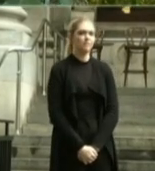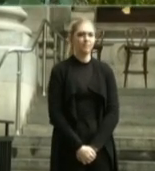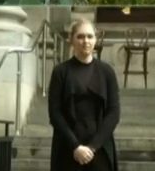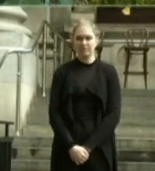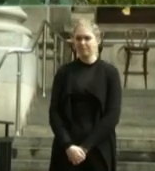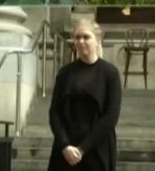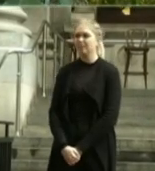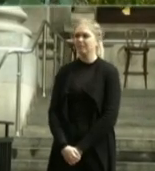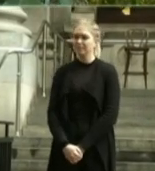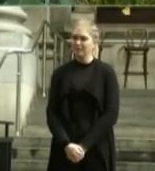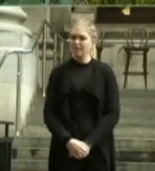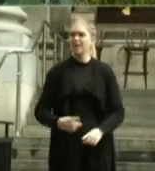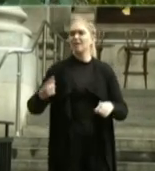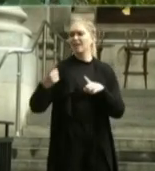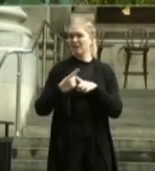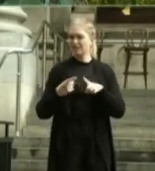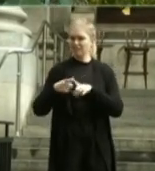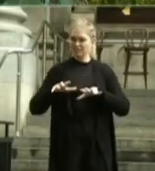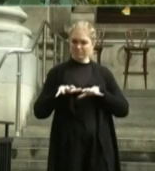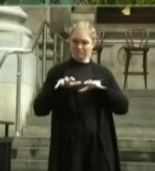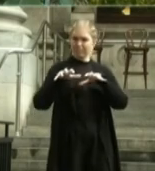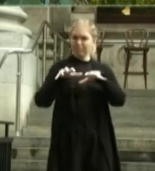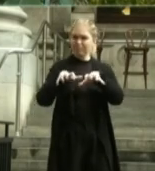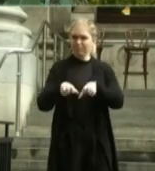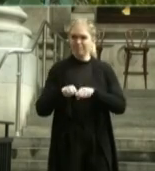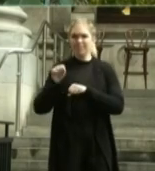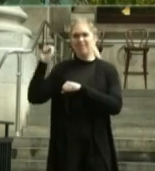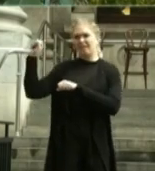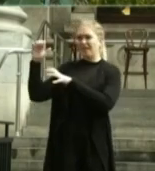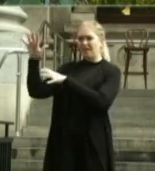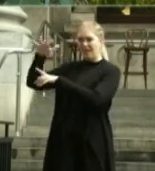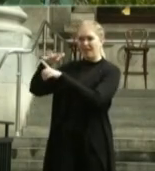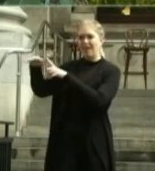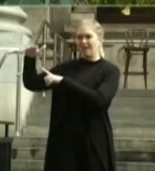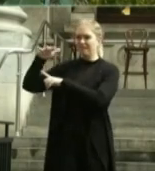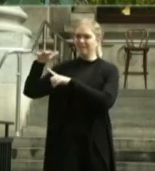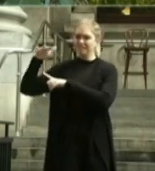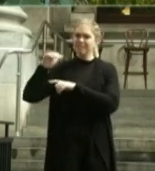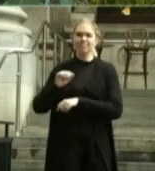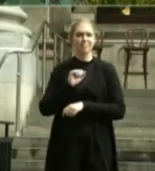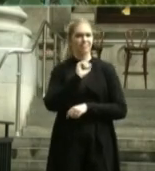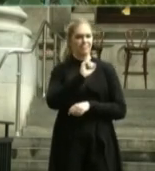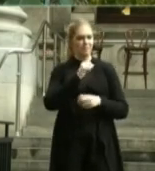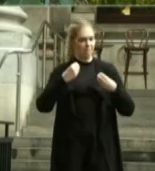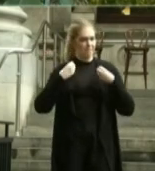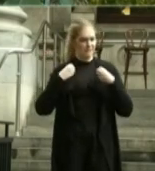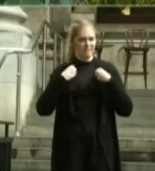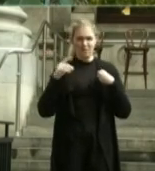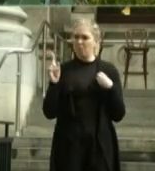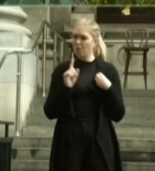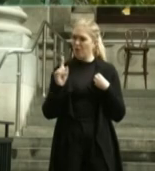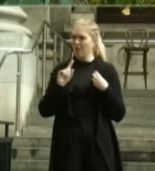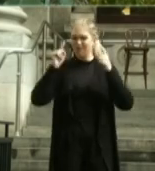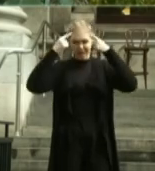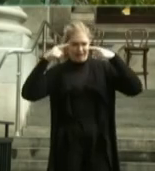Old Vesty was fast with money and muscle. Beef was his business and broad was